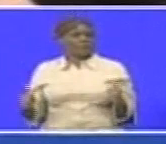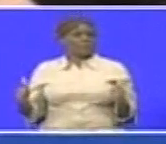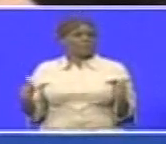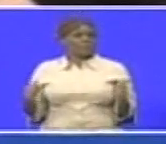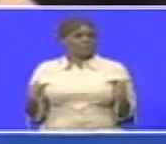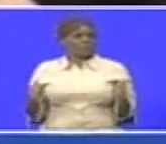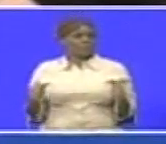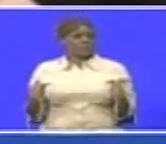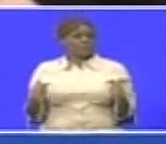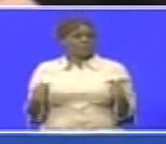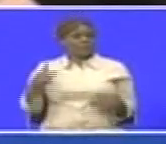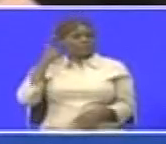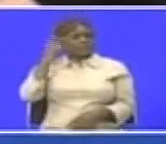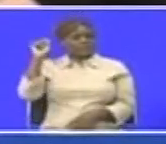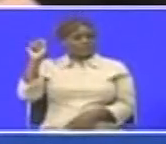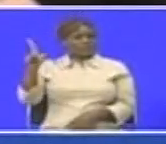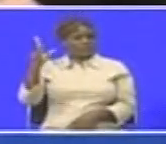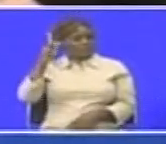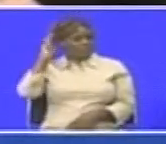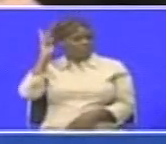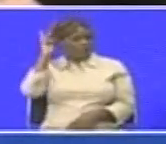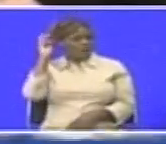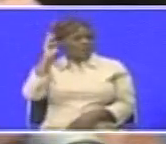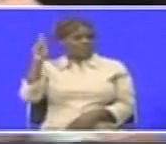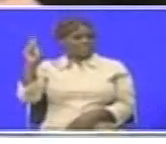haijulikani. Mohammed Ali, KTN Leo.